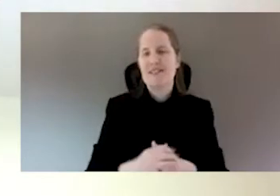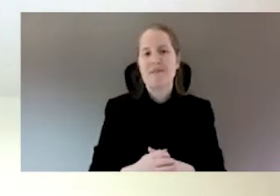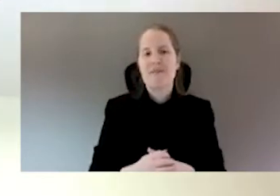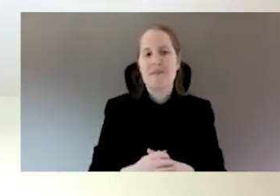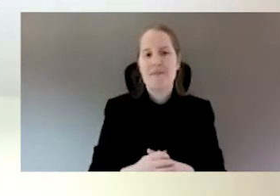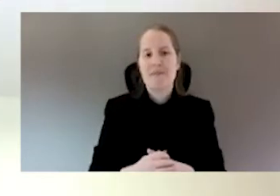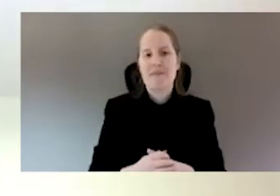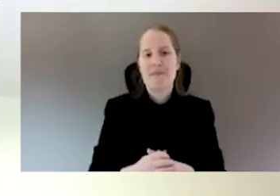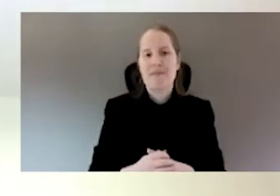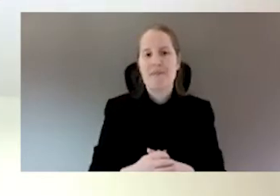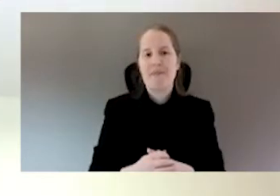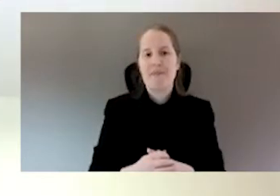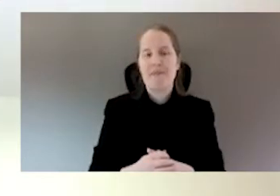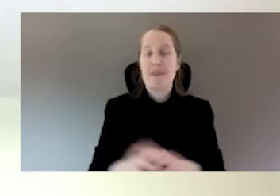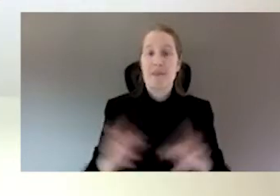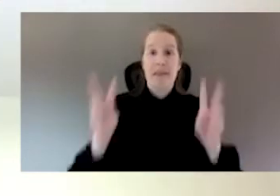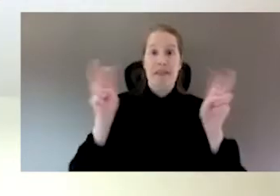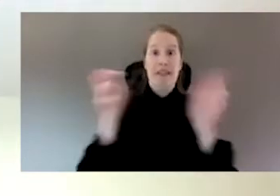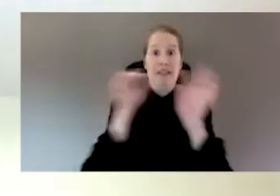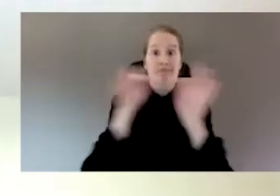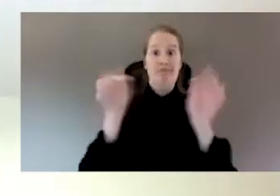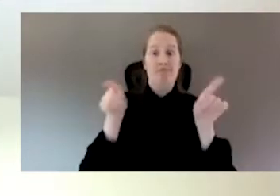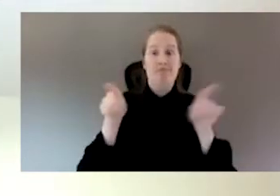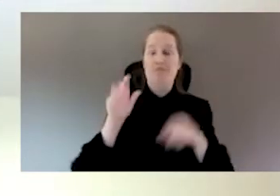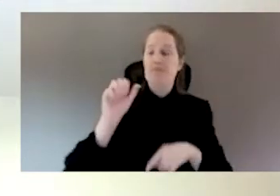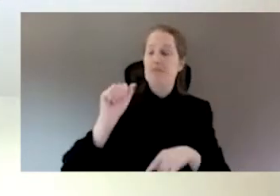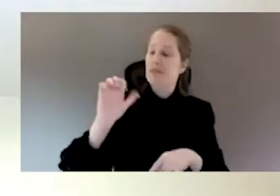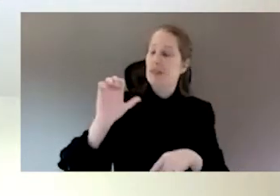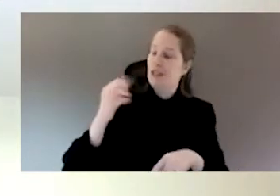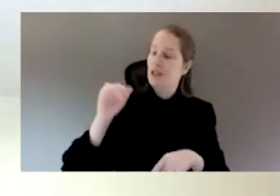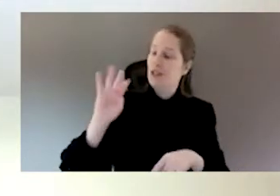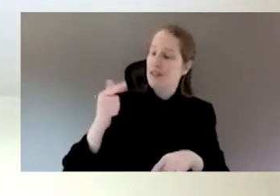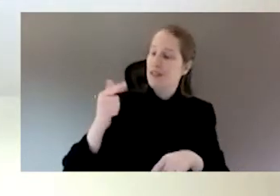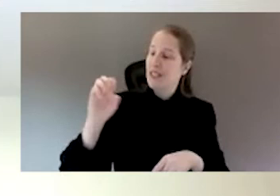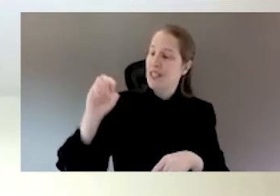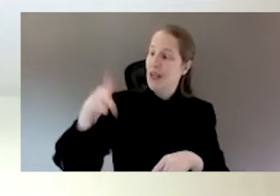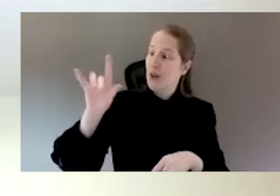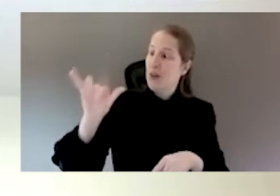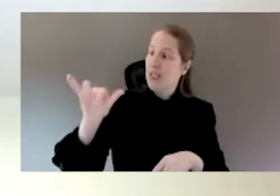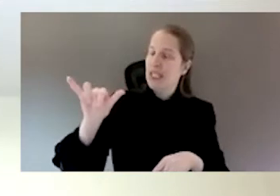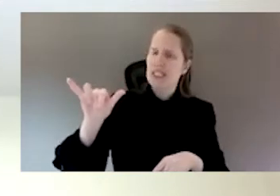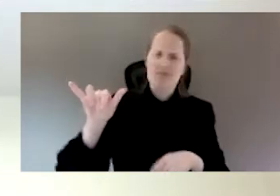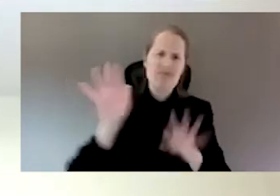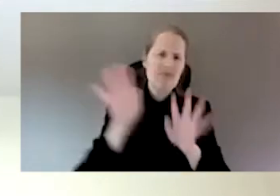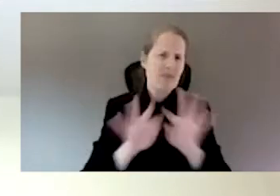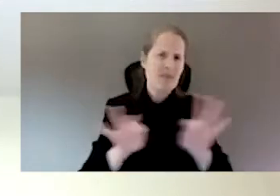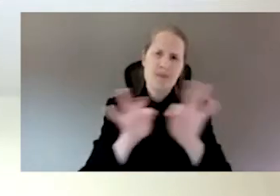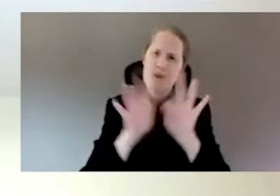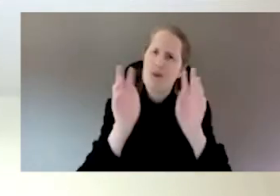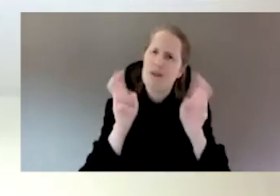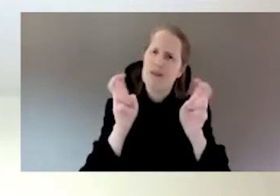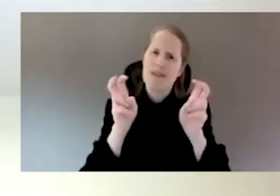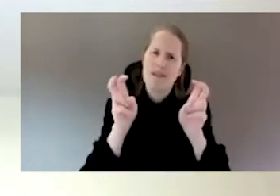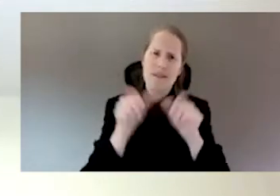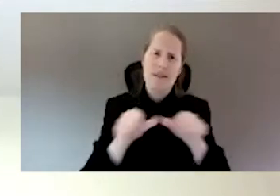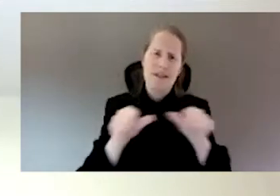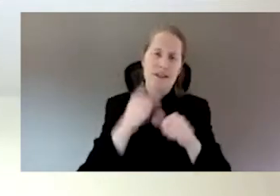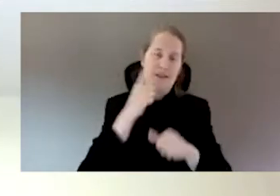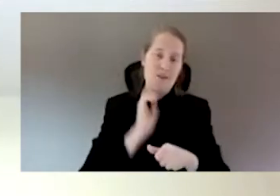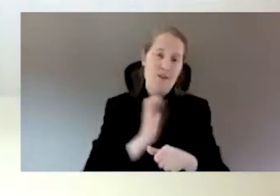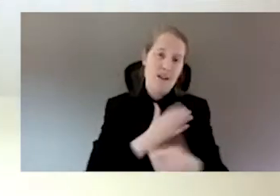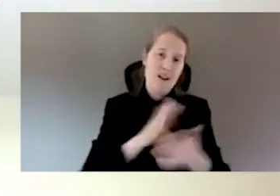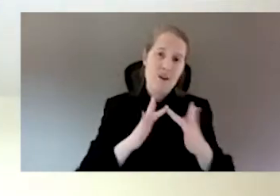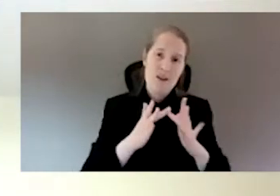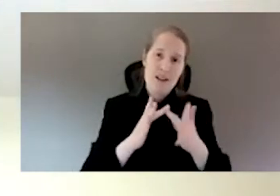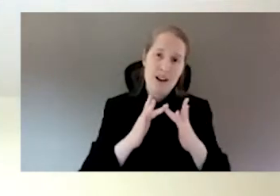the theme of the conference states, achieving equity, this has been an important topic area for our